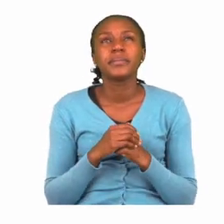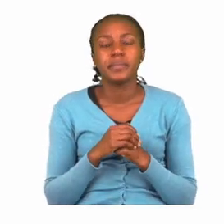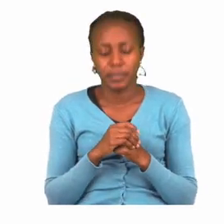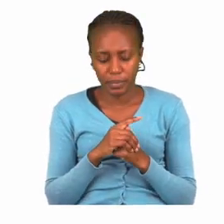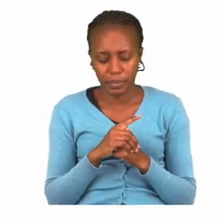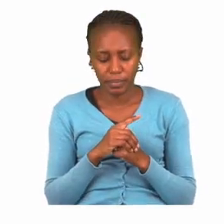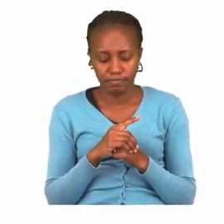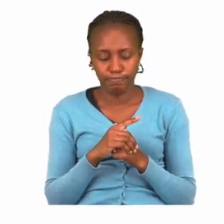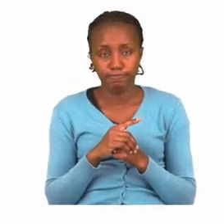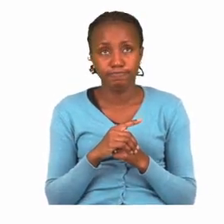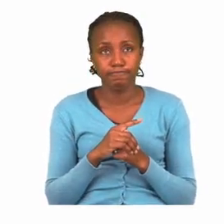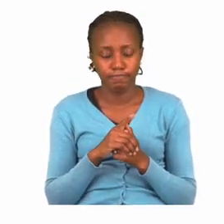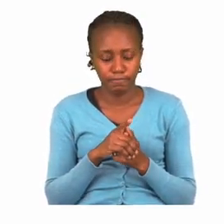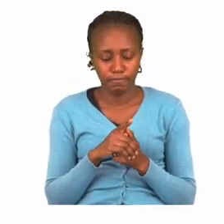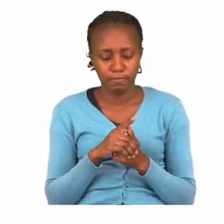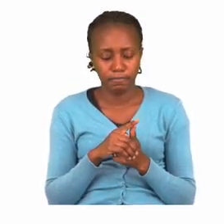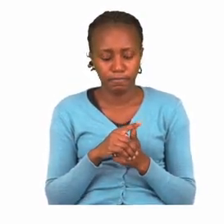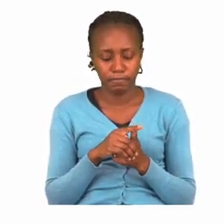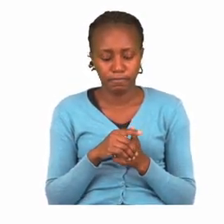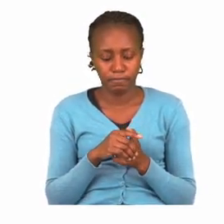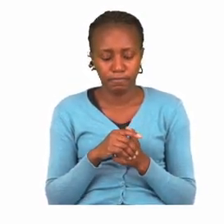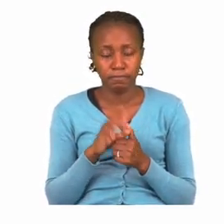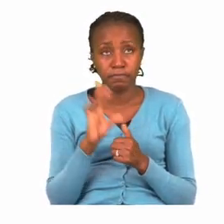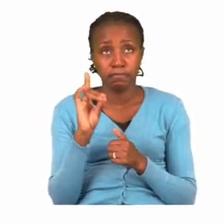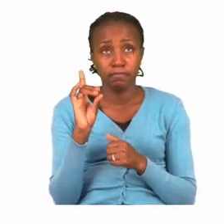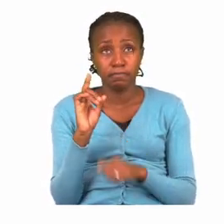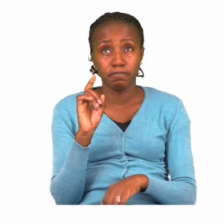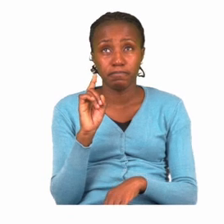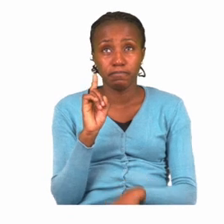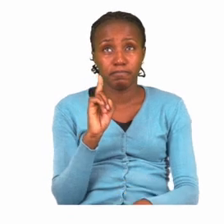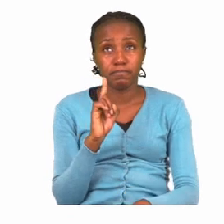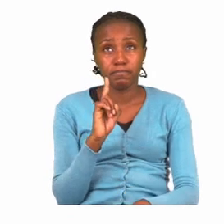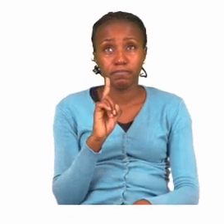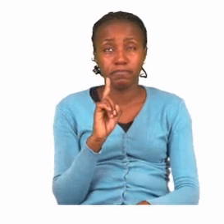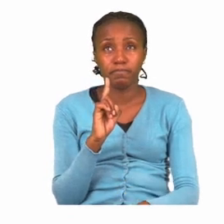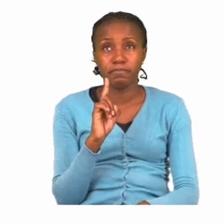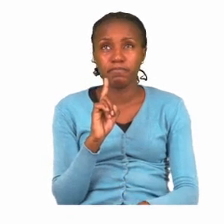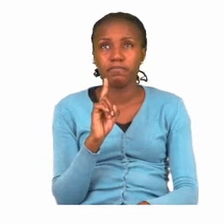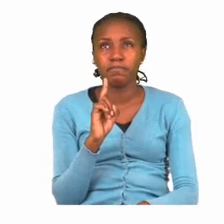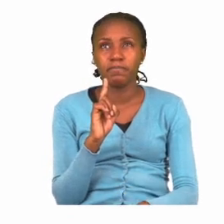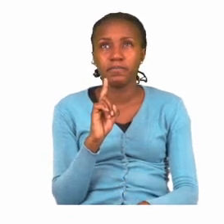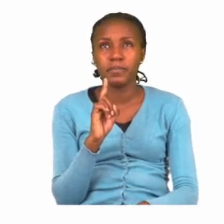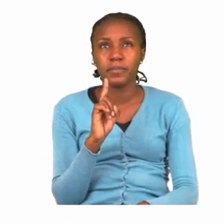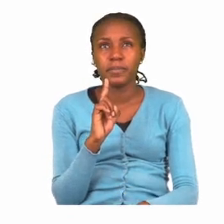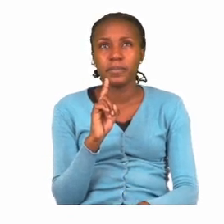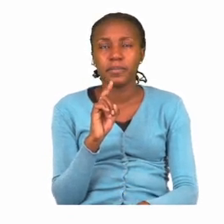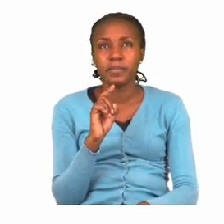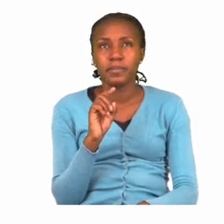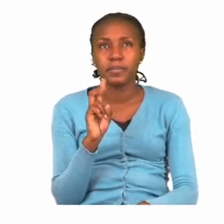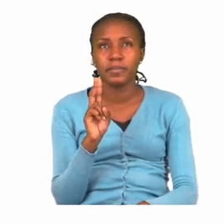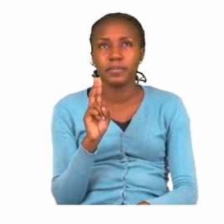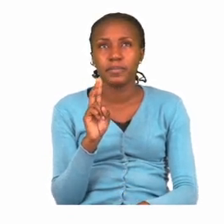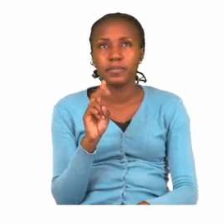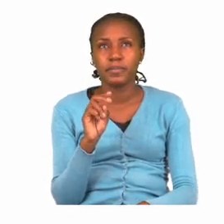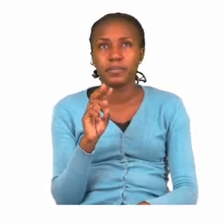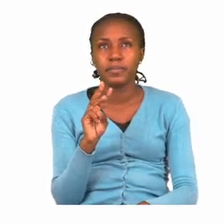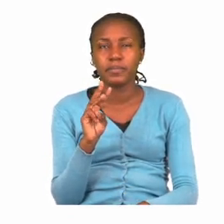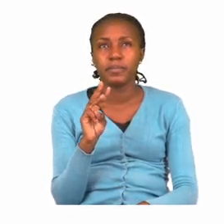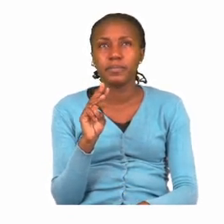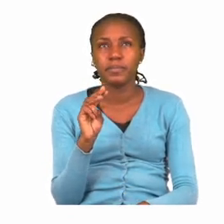the pets. The dogs, let's count the dogs. 1,